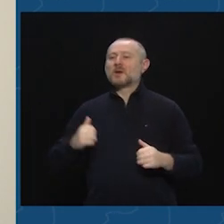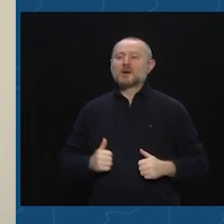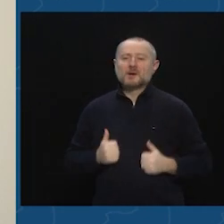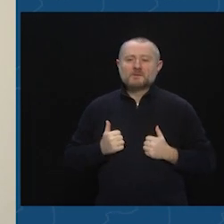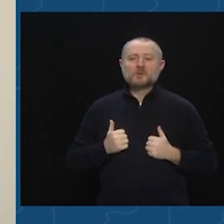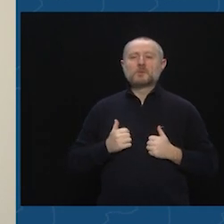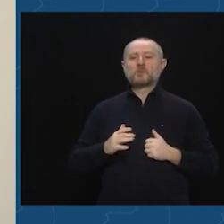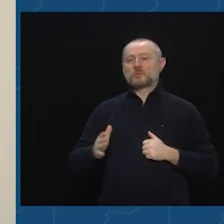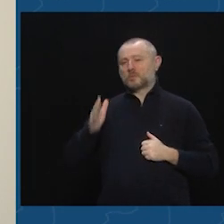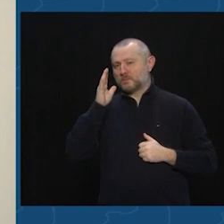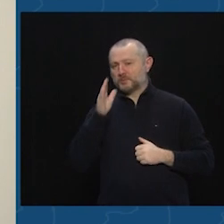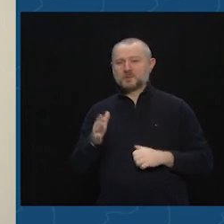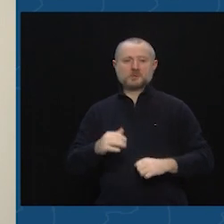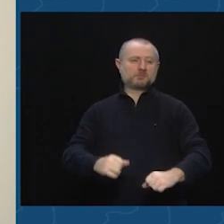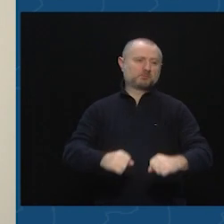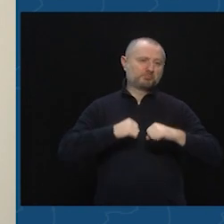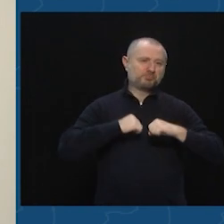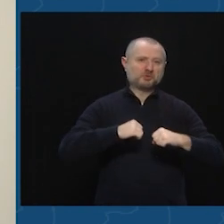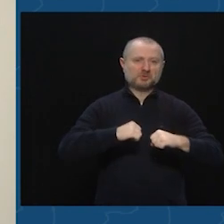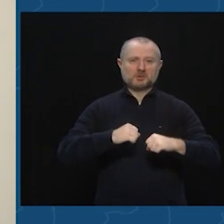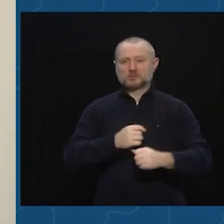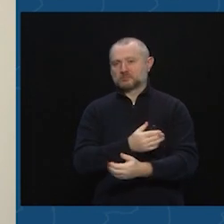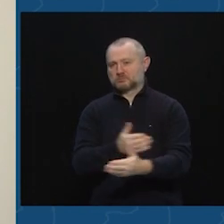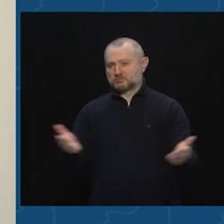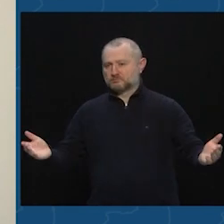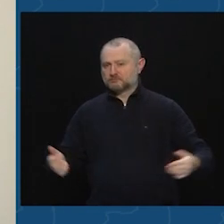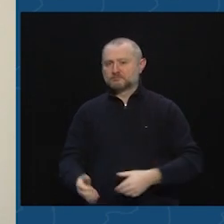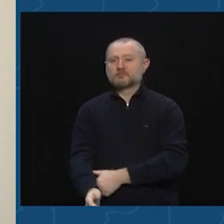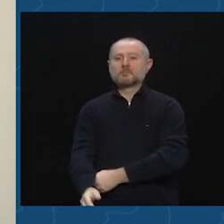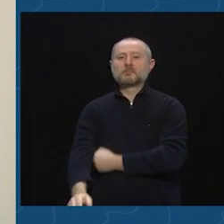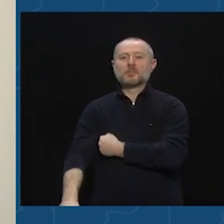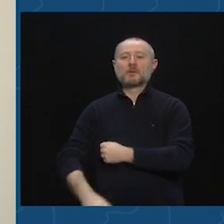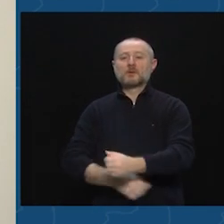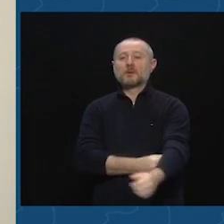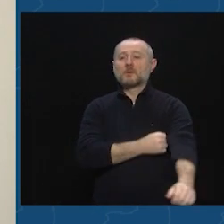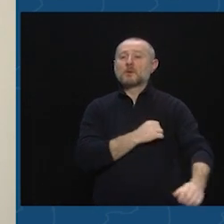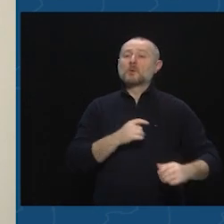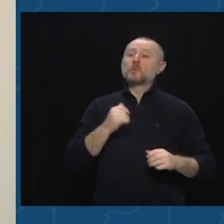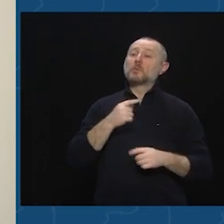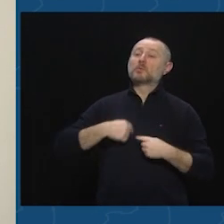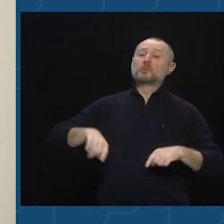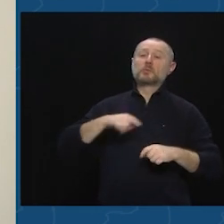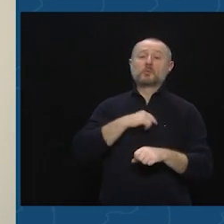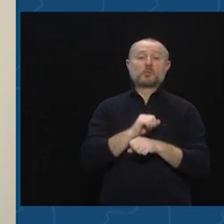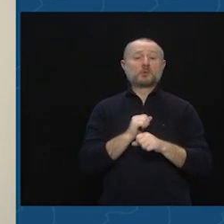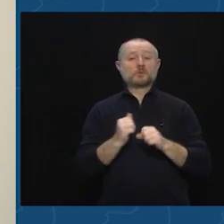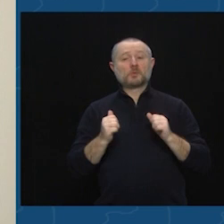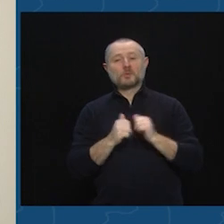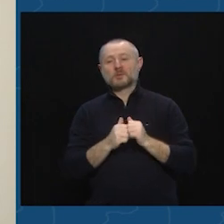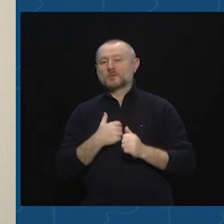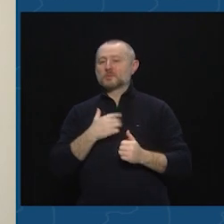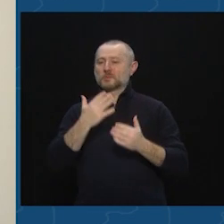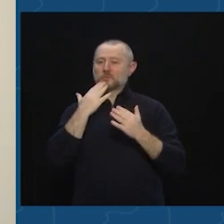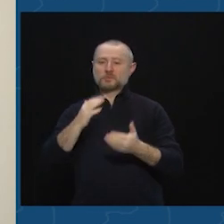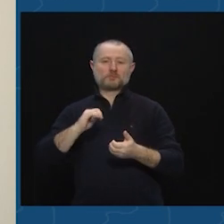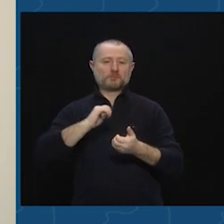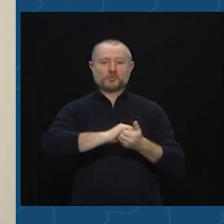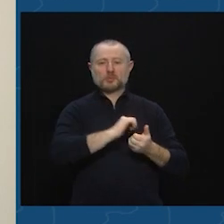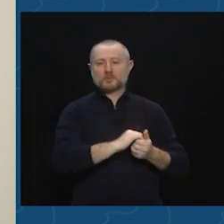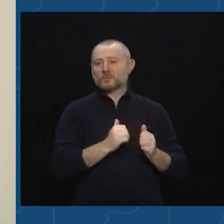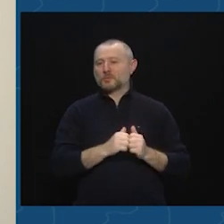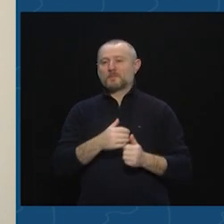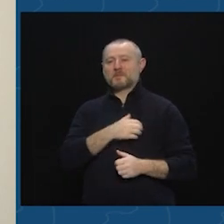be protected. And so we are working alongside a really good partner, Mayor Eric